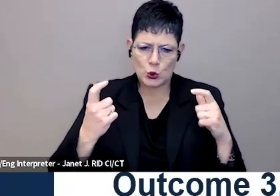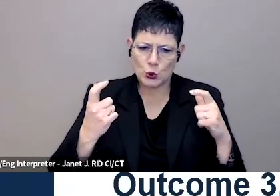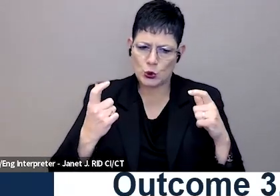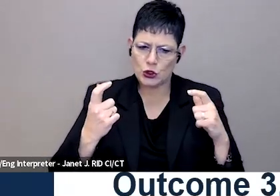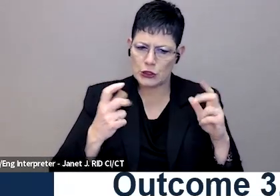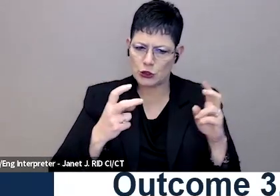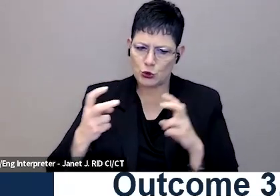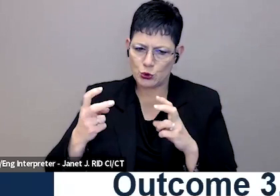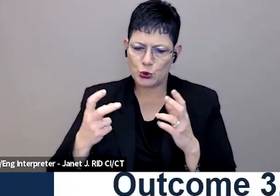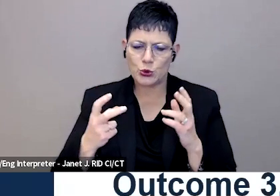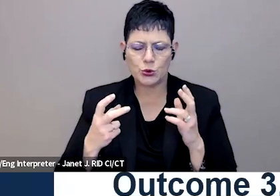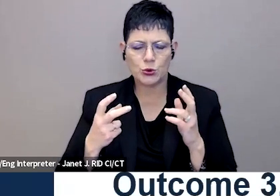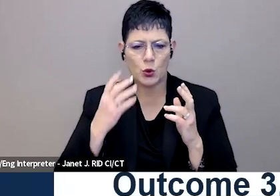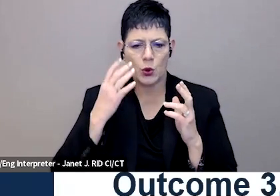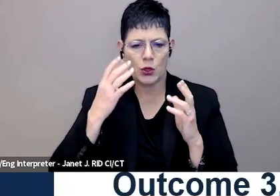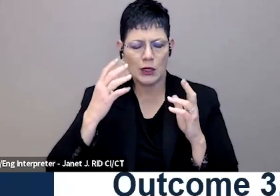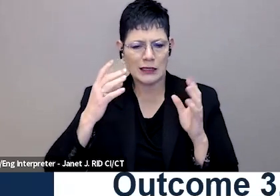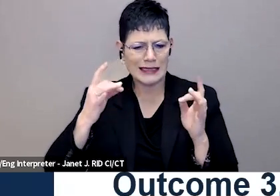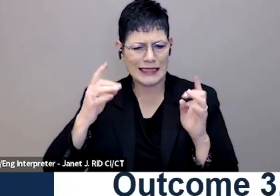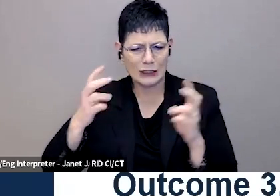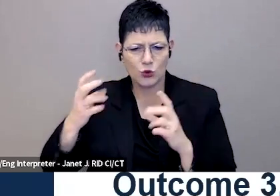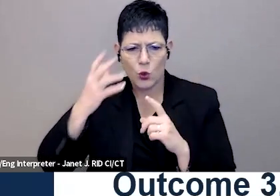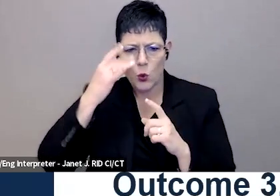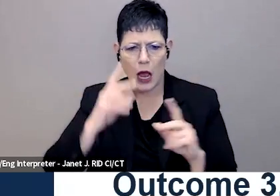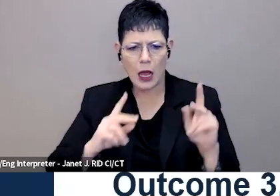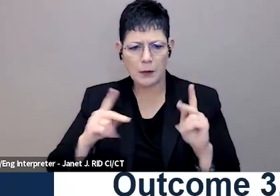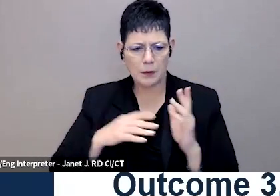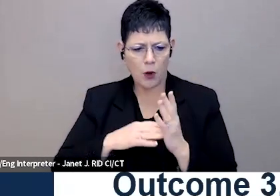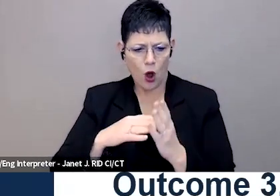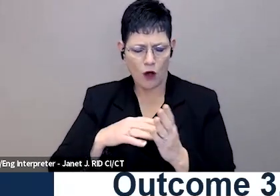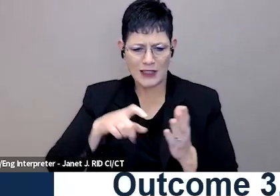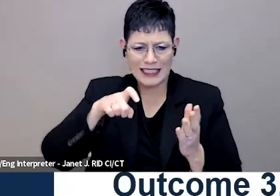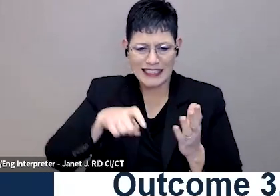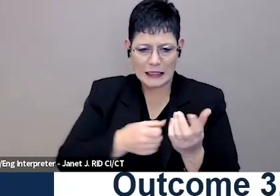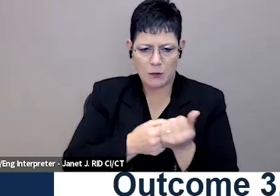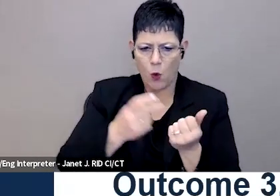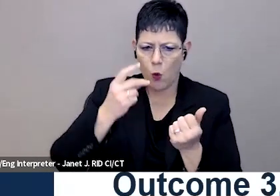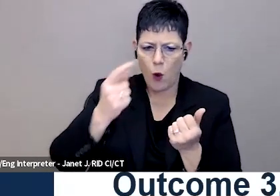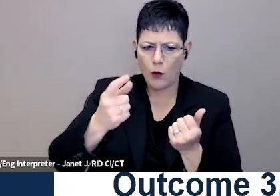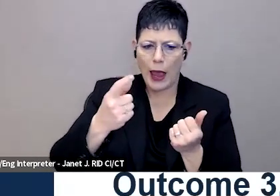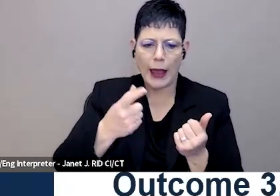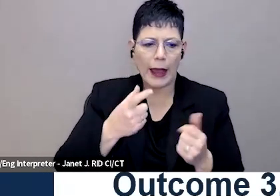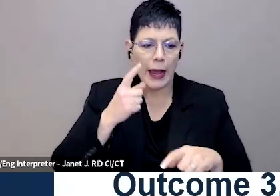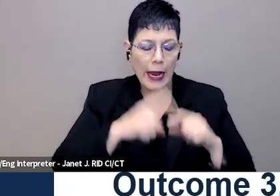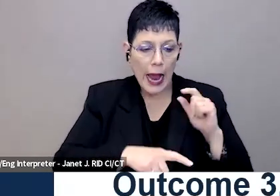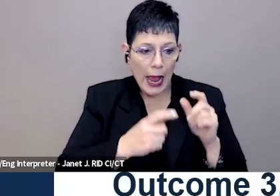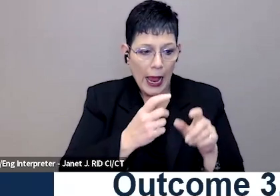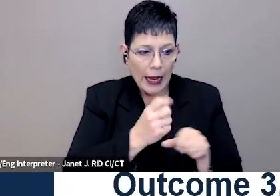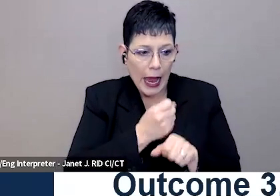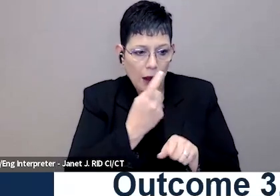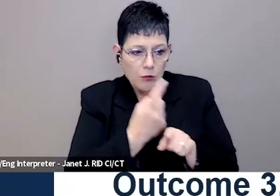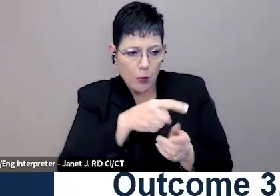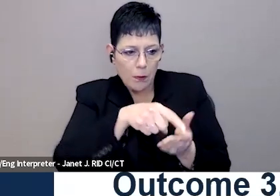driver of putting people unnecessarily into nursing facilities because they can't get the